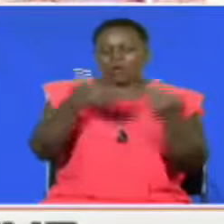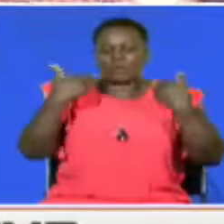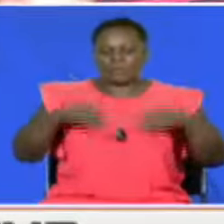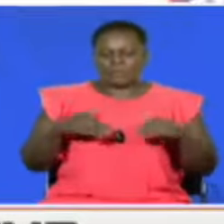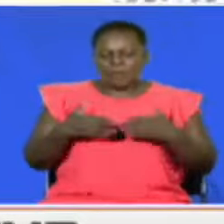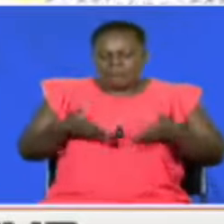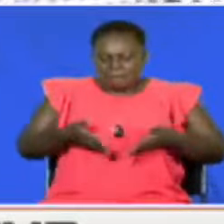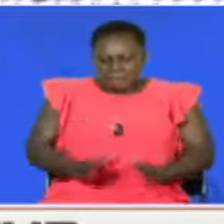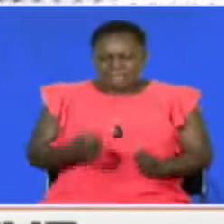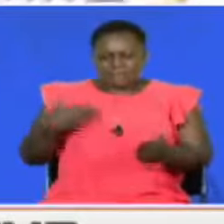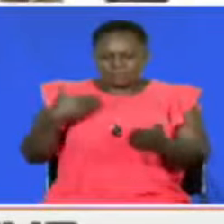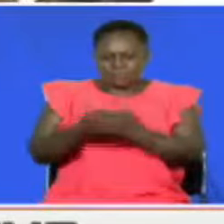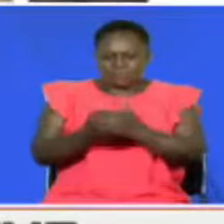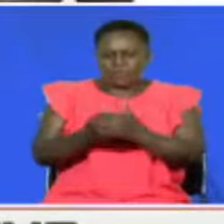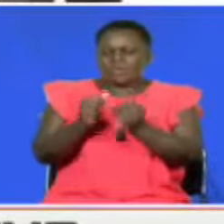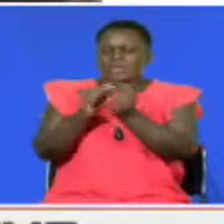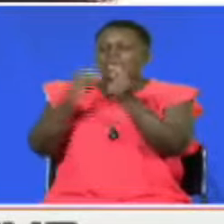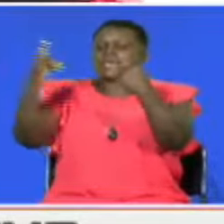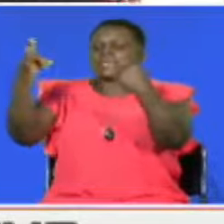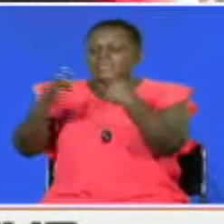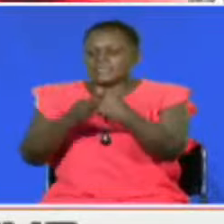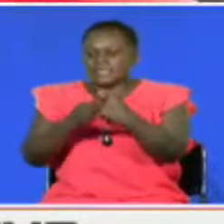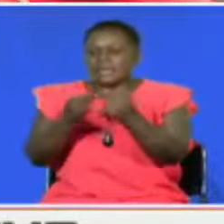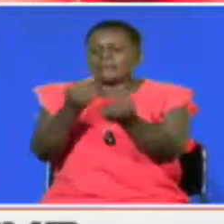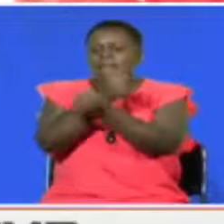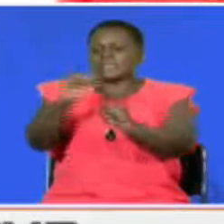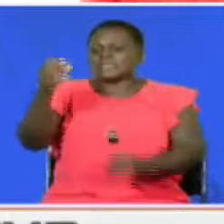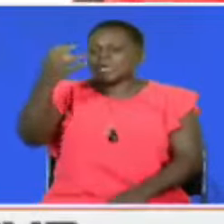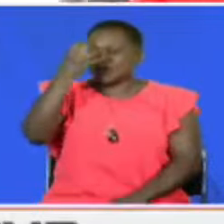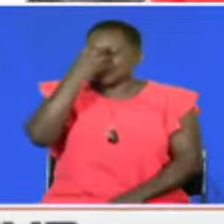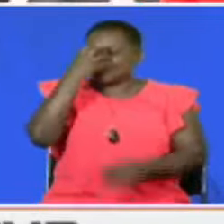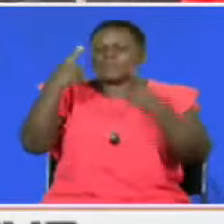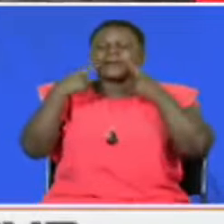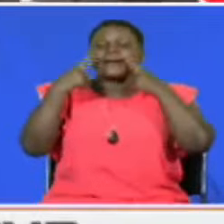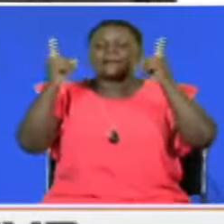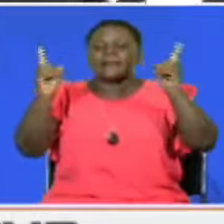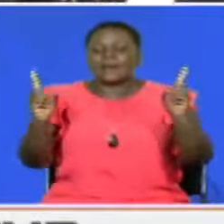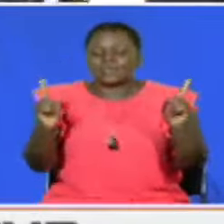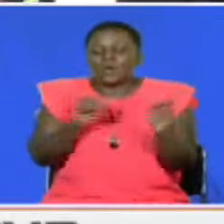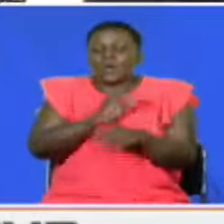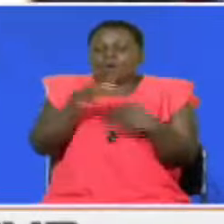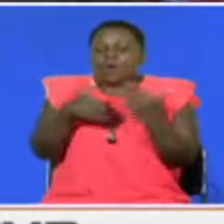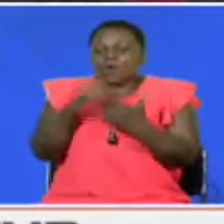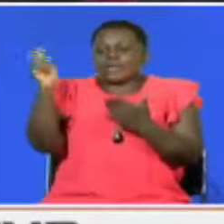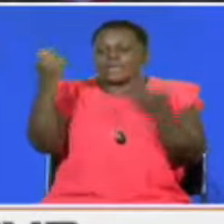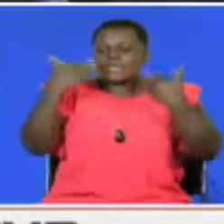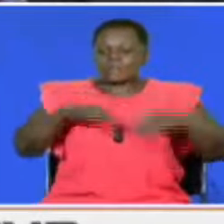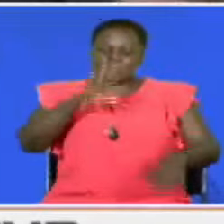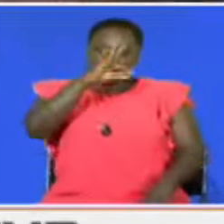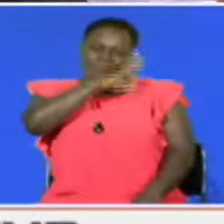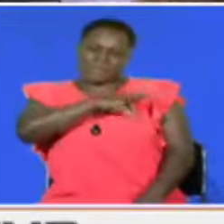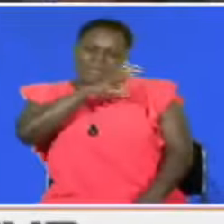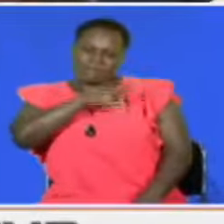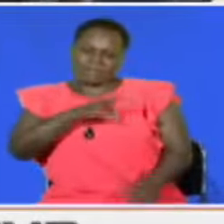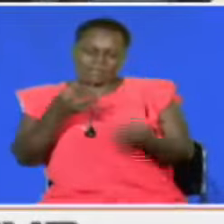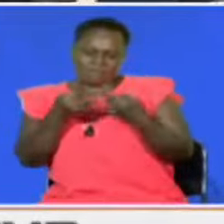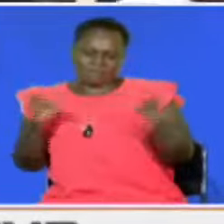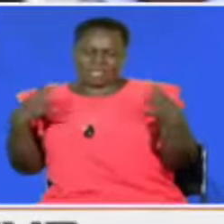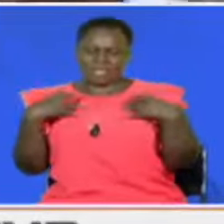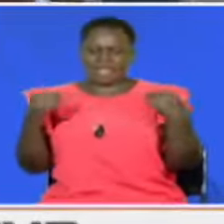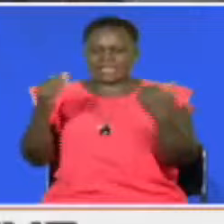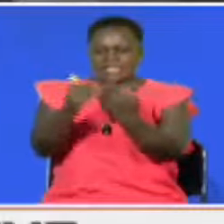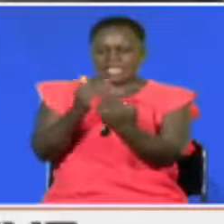from birth to age 18, following President William Ruto's announcement that all Kenyans will benefit from free health